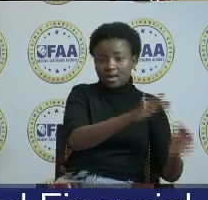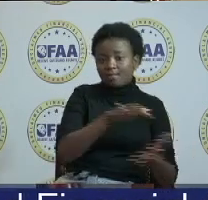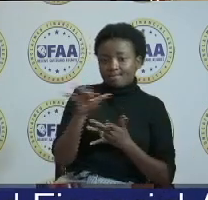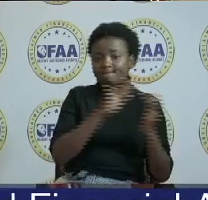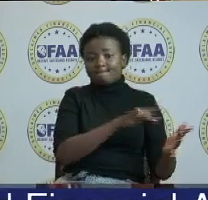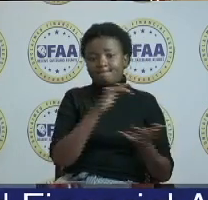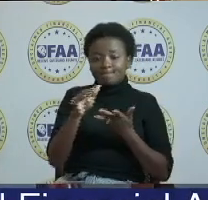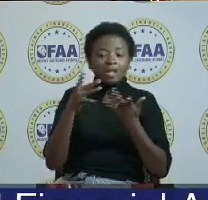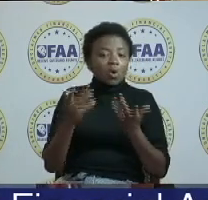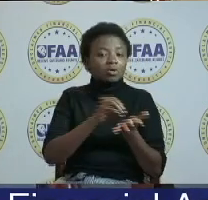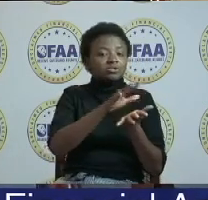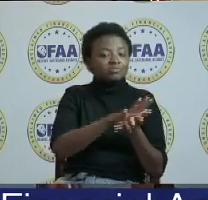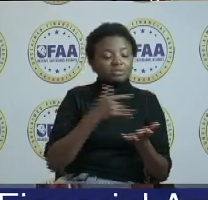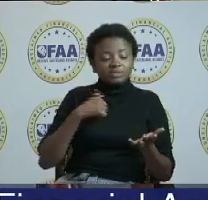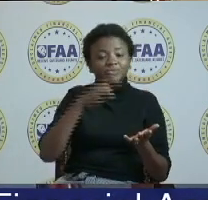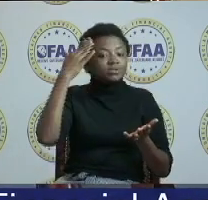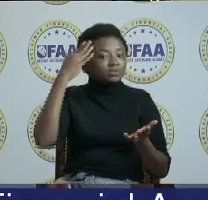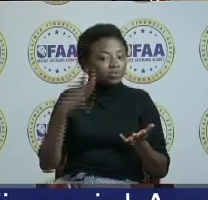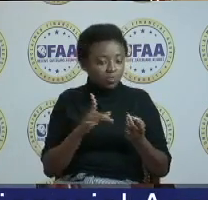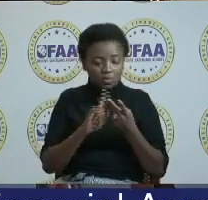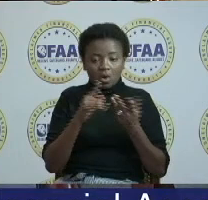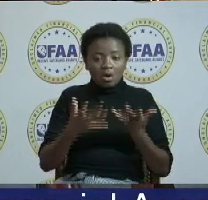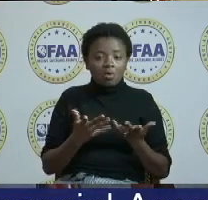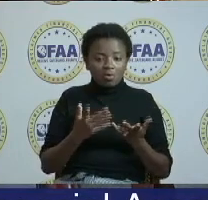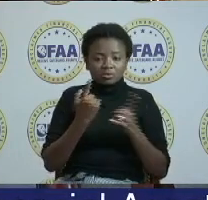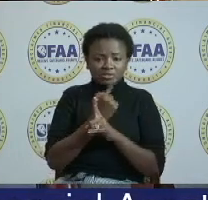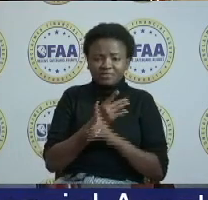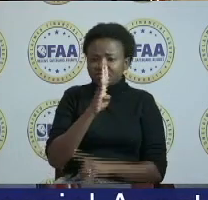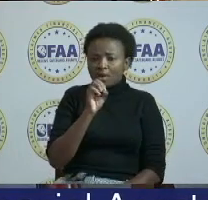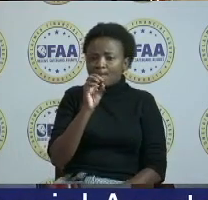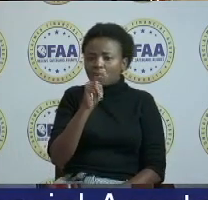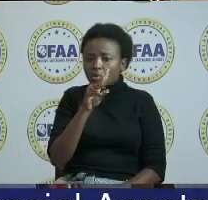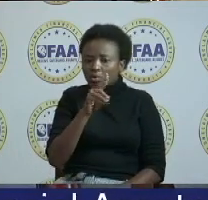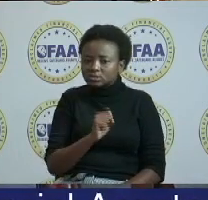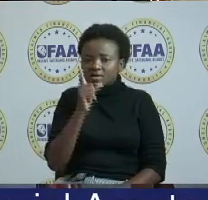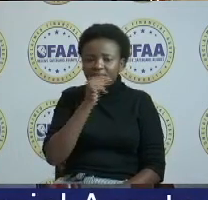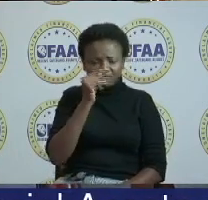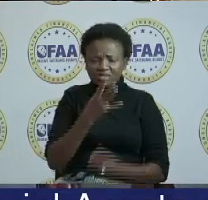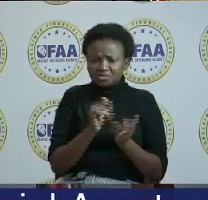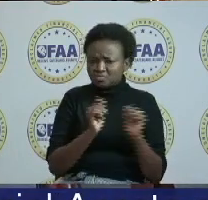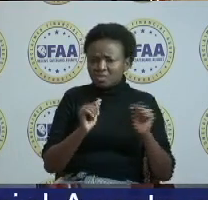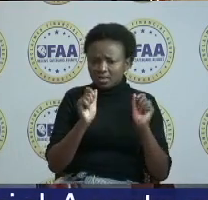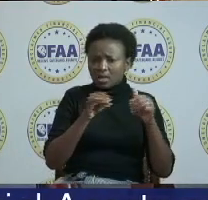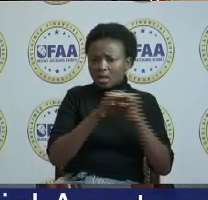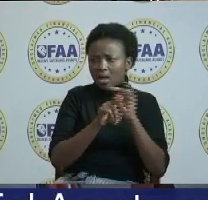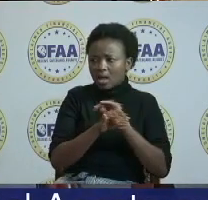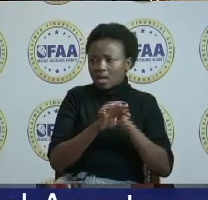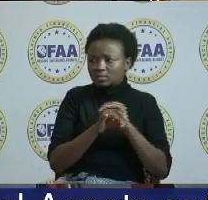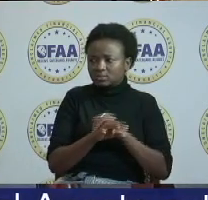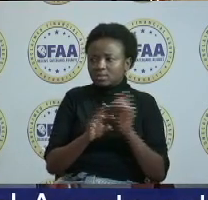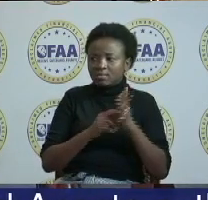unidentified deposits, even the ponds which have recently matured. It provides now